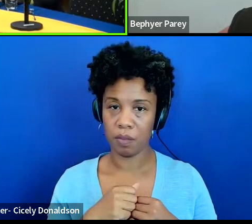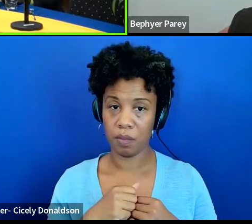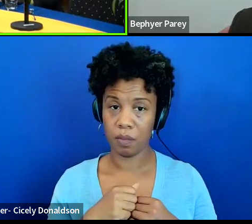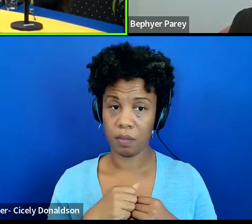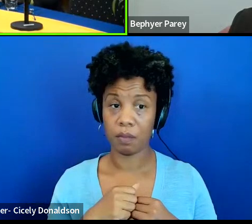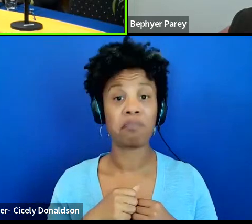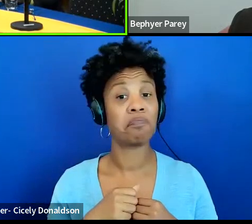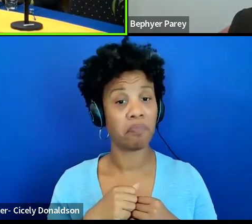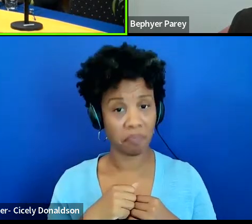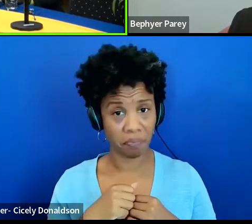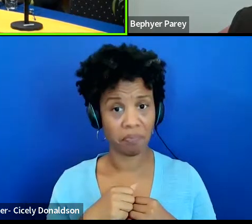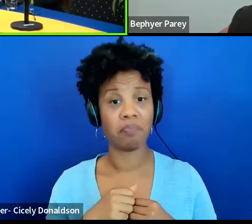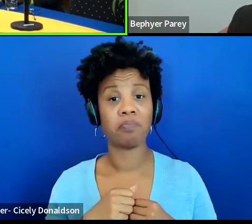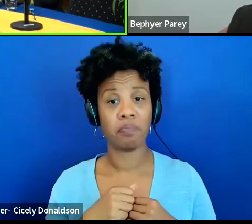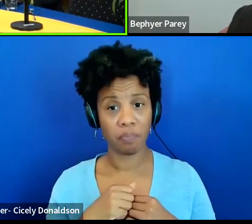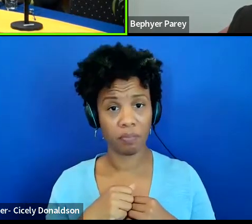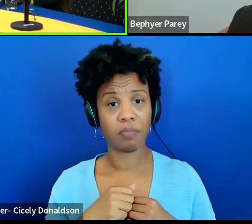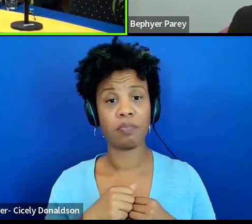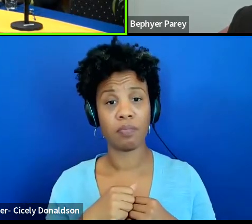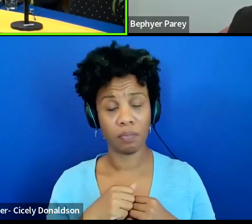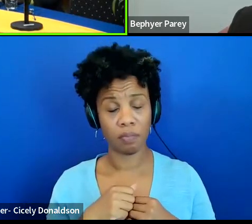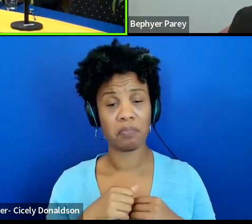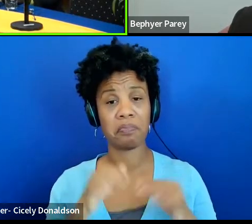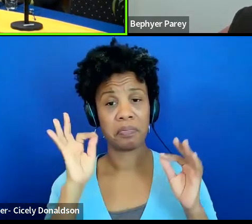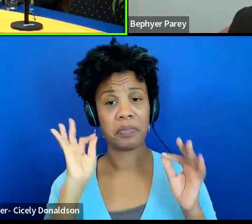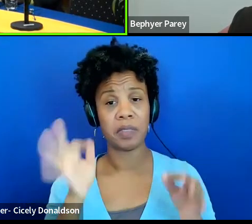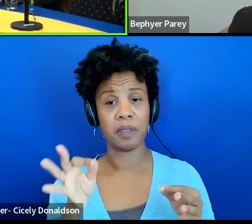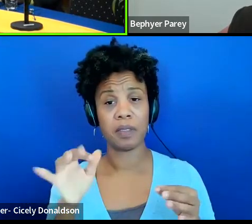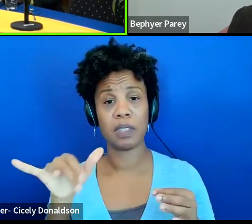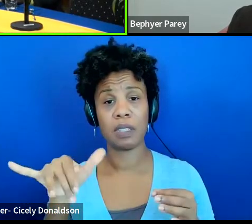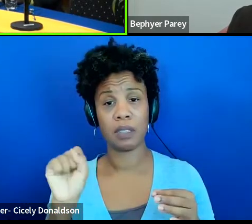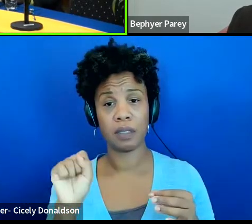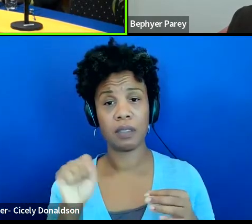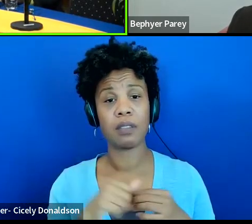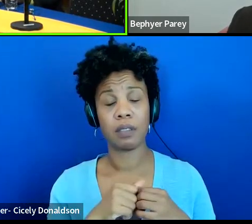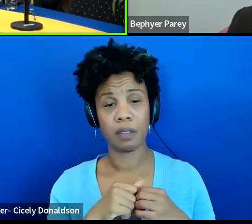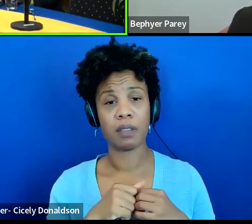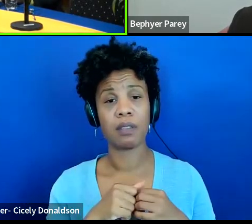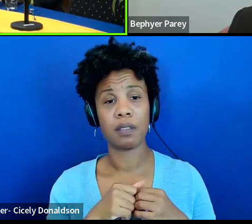most definitely, that is the sort of